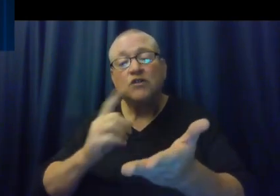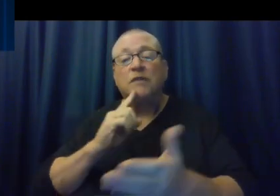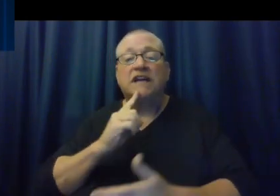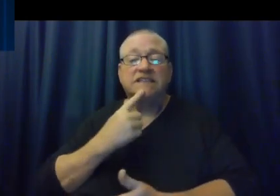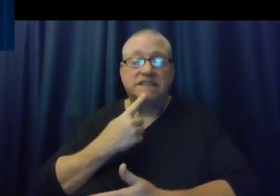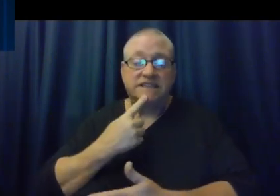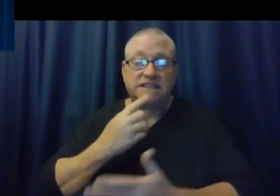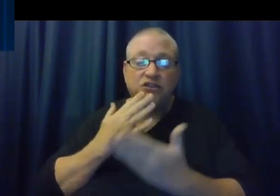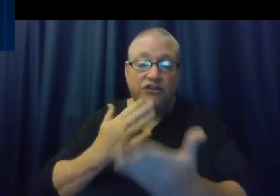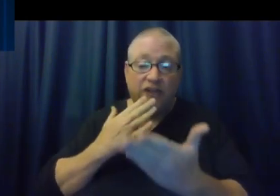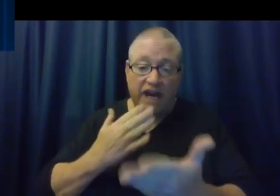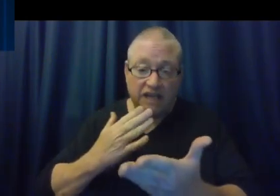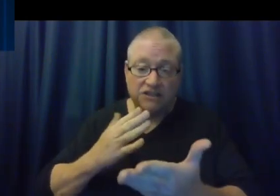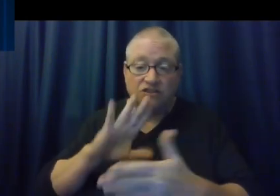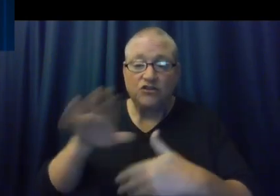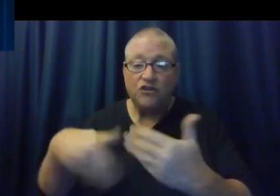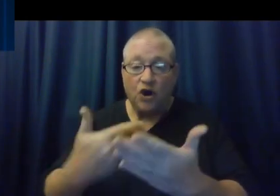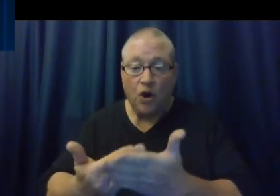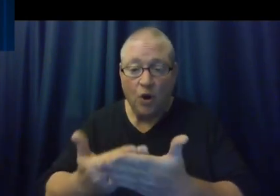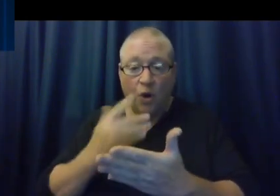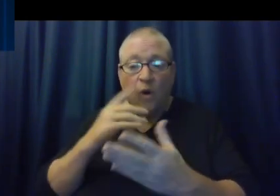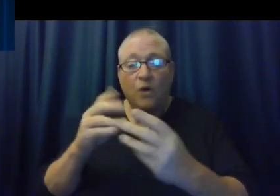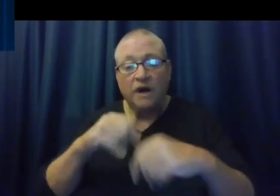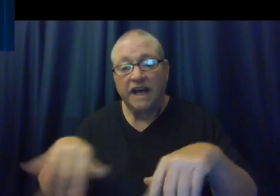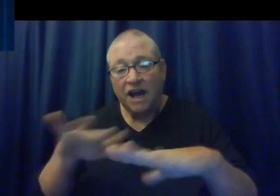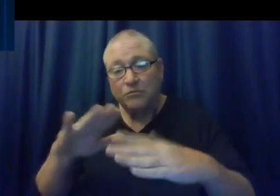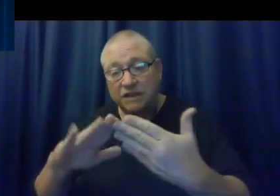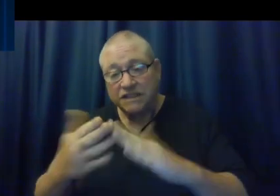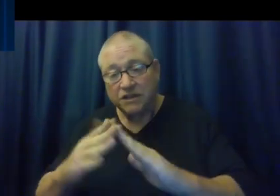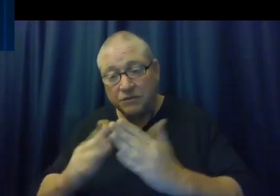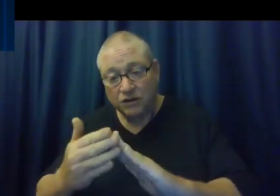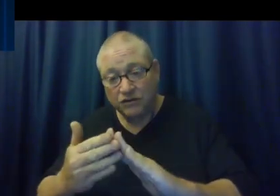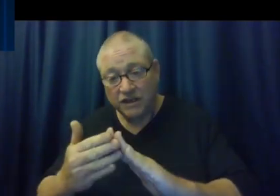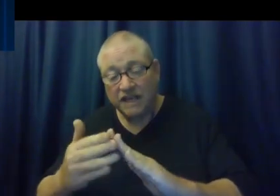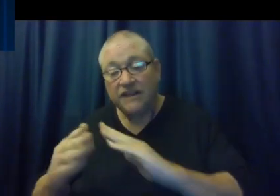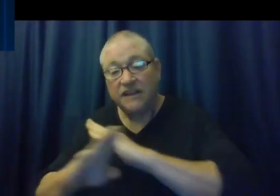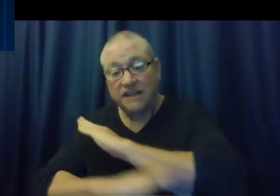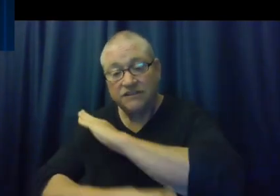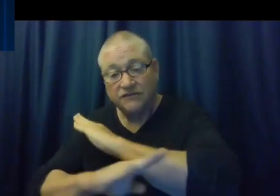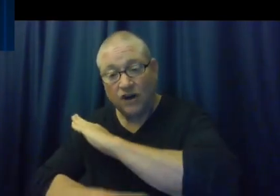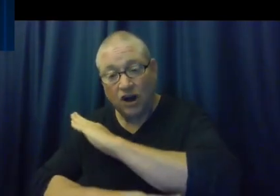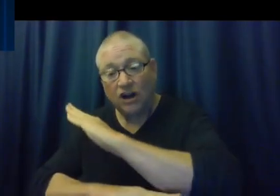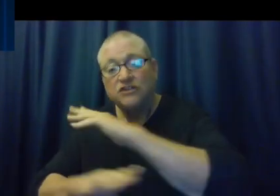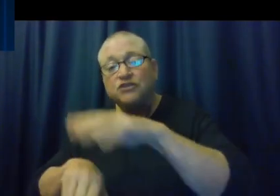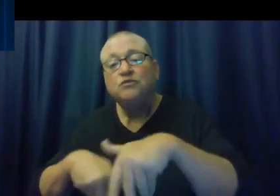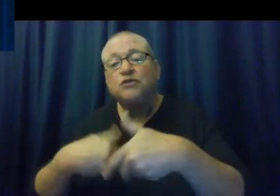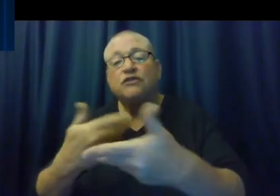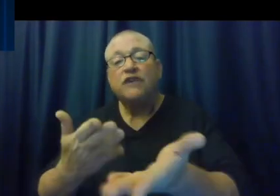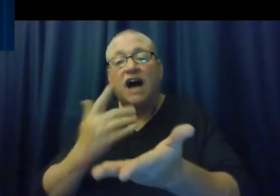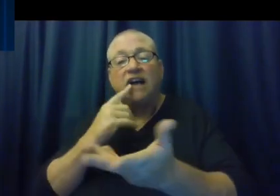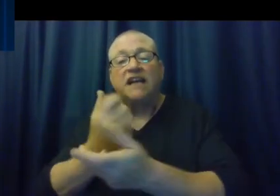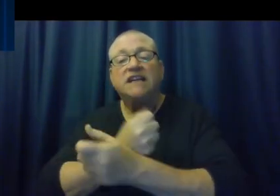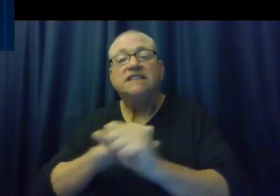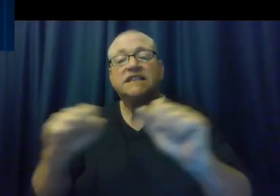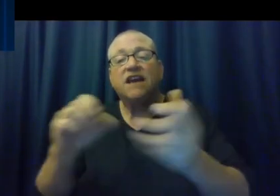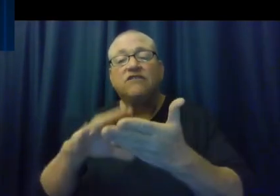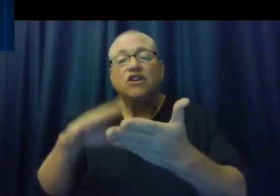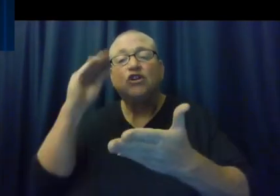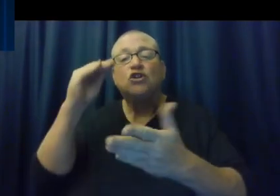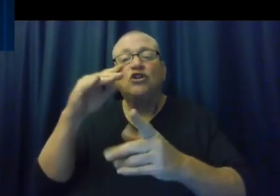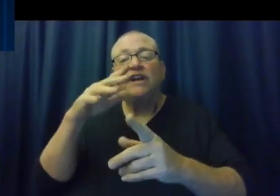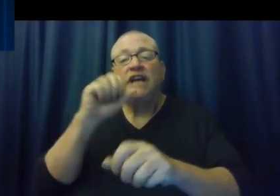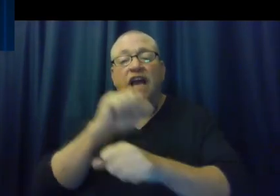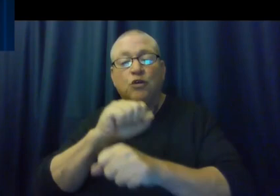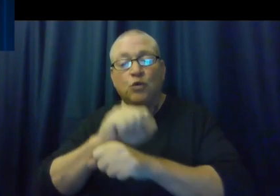sincere thanks to the entire campus community for the work this fall to provide a safe learning and working environment for